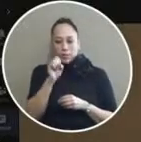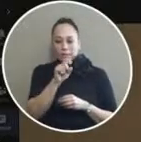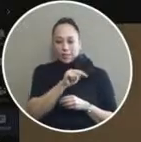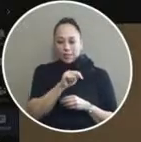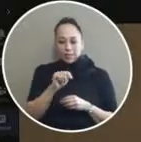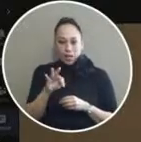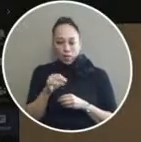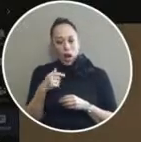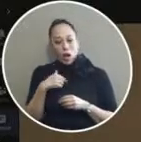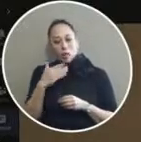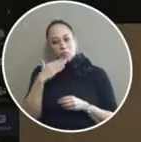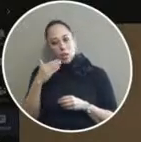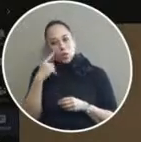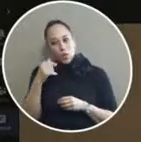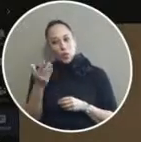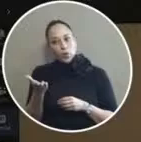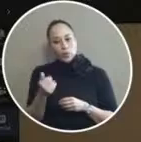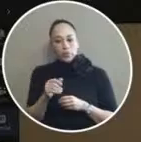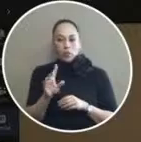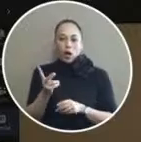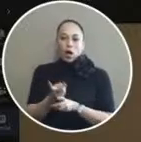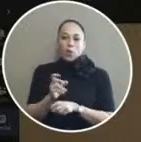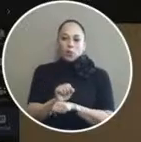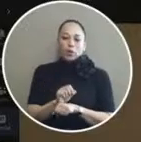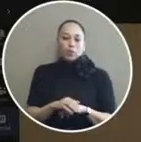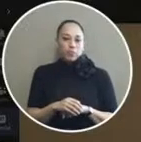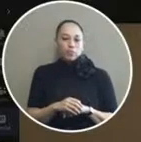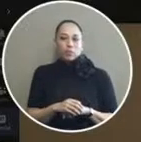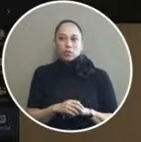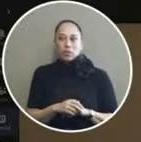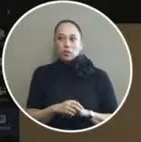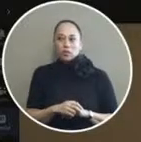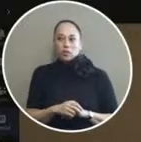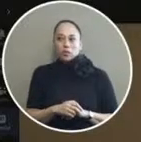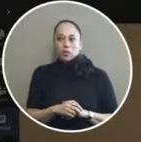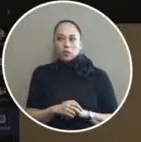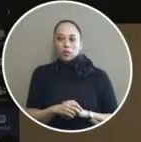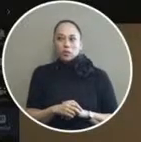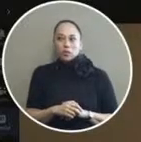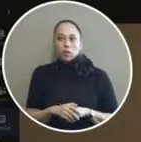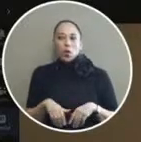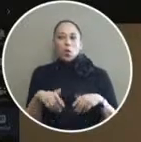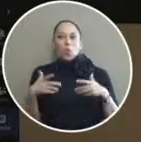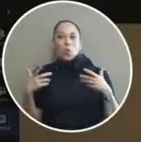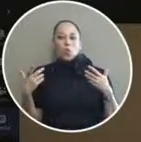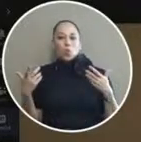Dr. Ocaranza. So thank you for all the work.